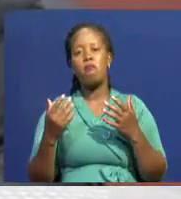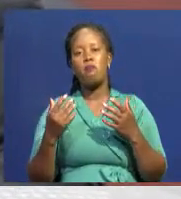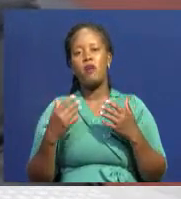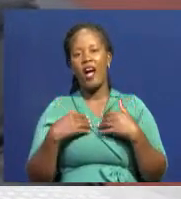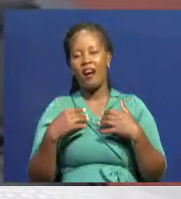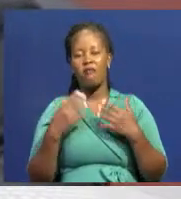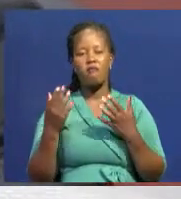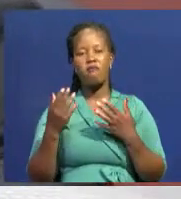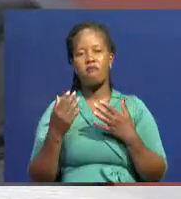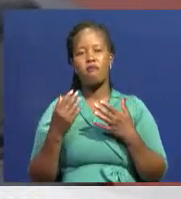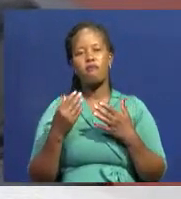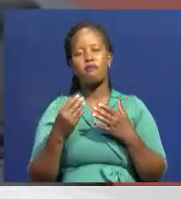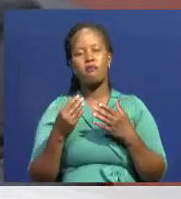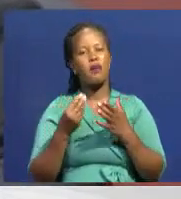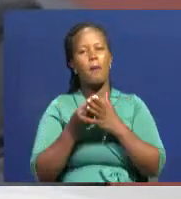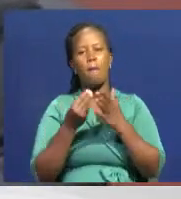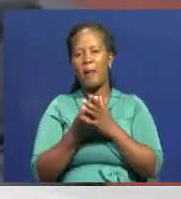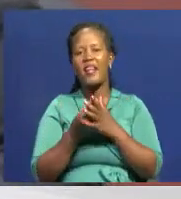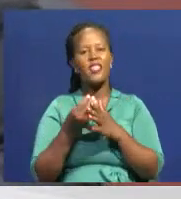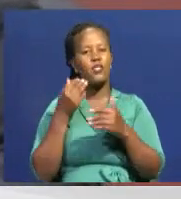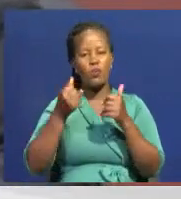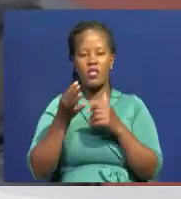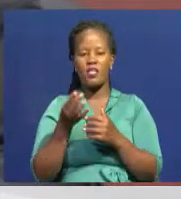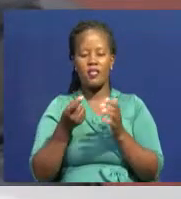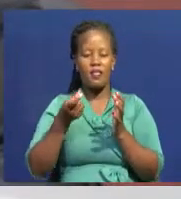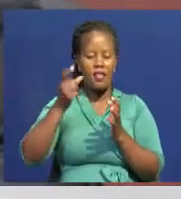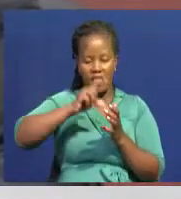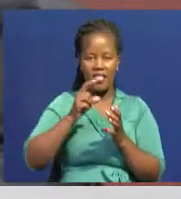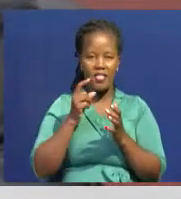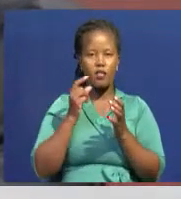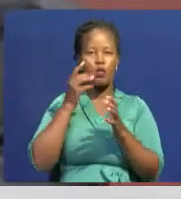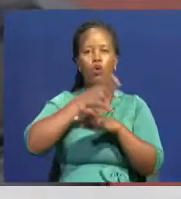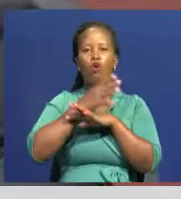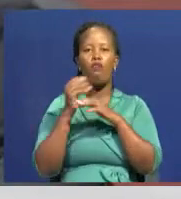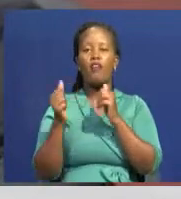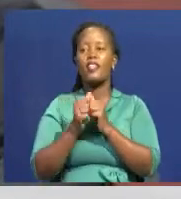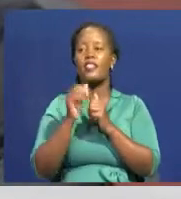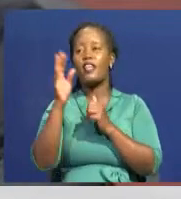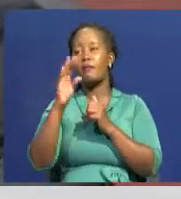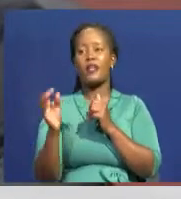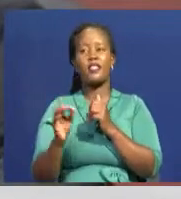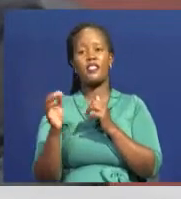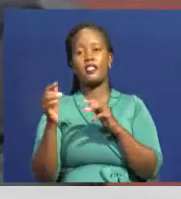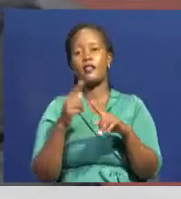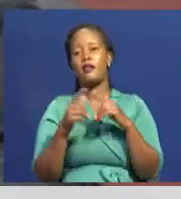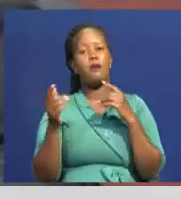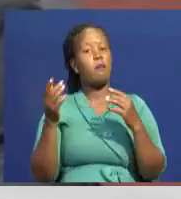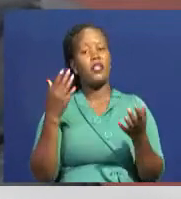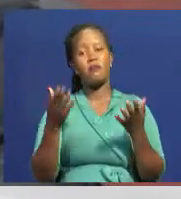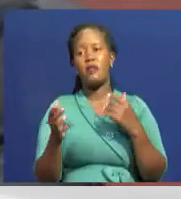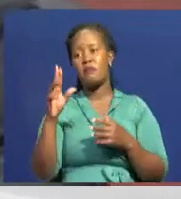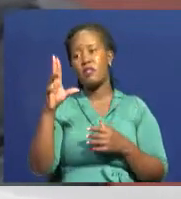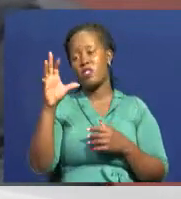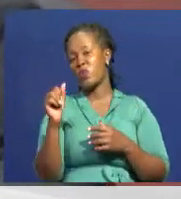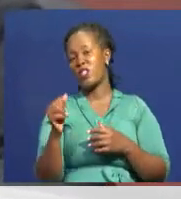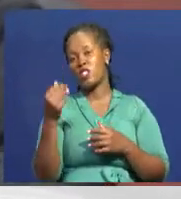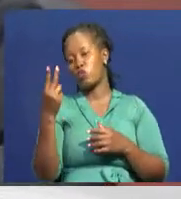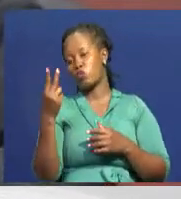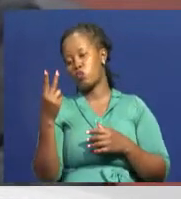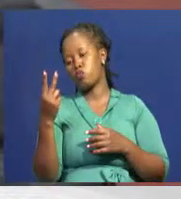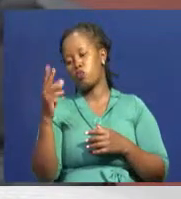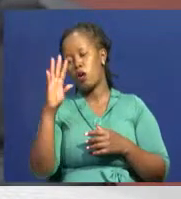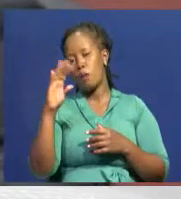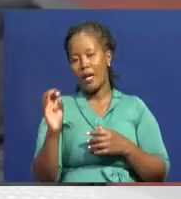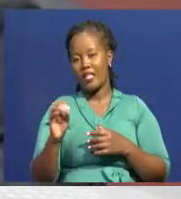Interest, bank interest, they are quite over 10%. You'll be surprised in the US is possibly 2% to 6%.